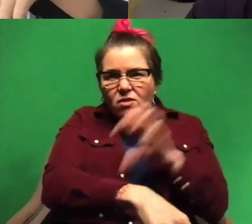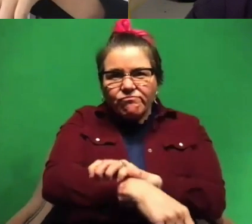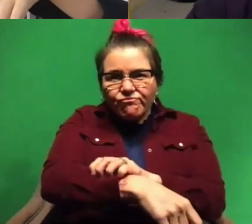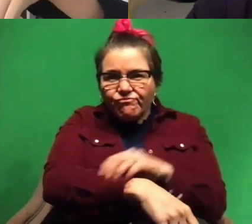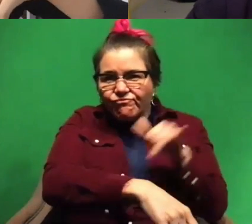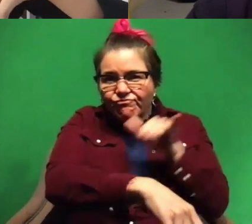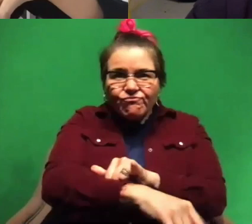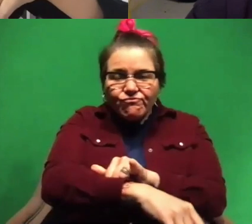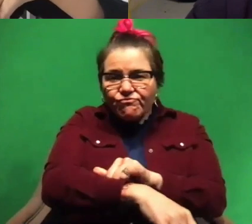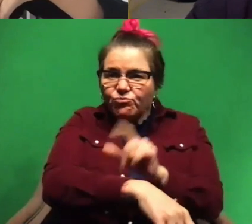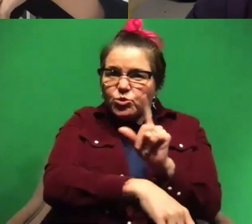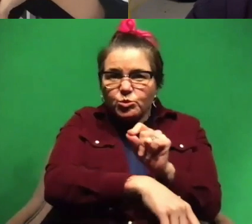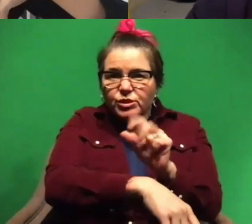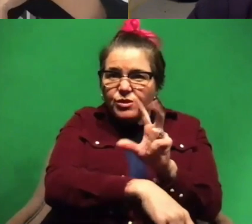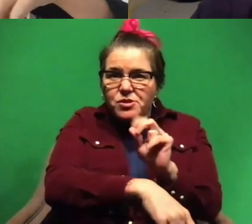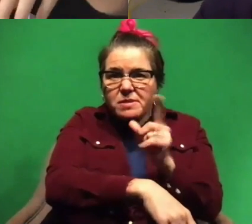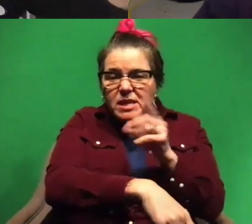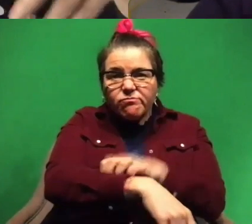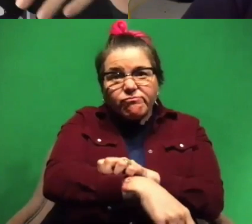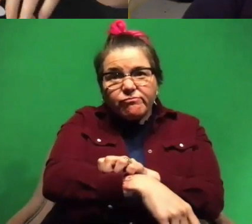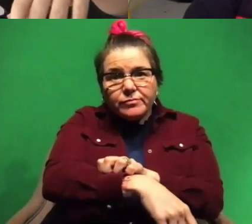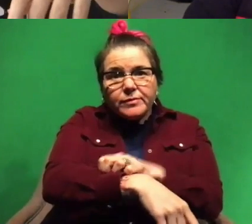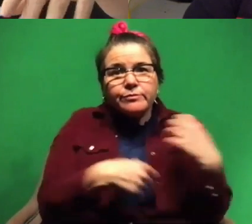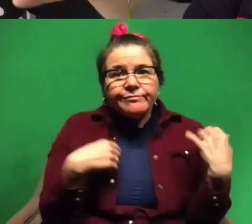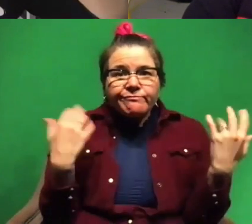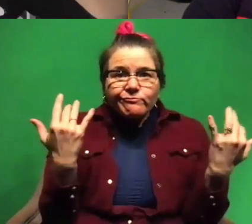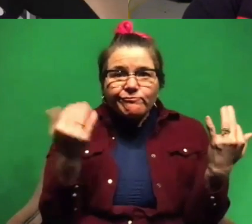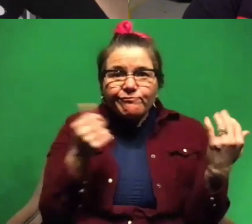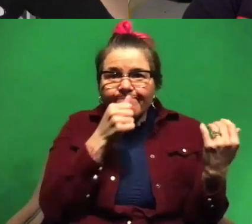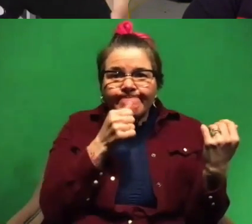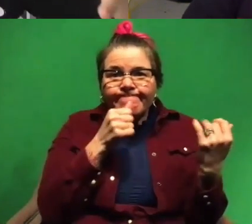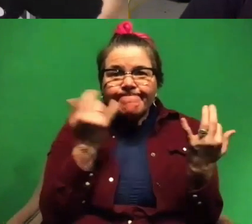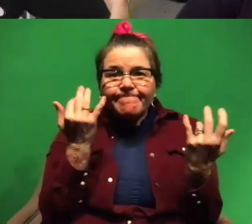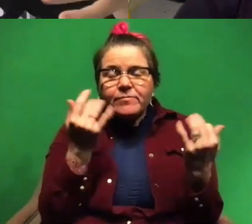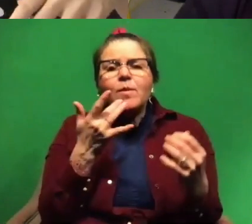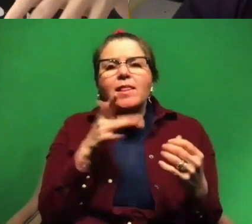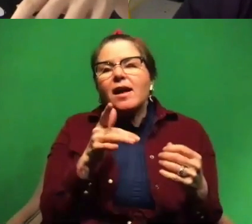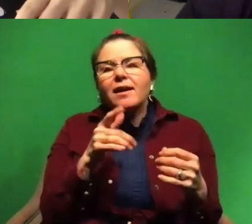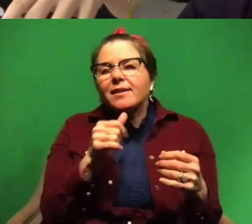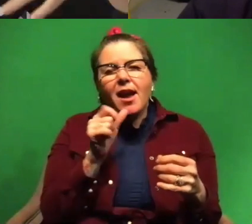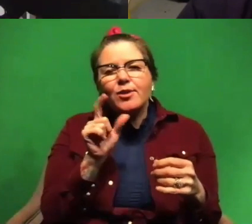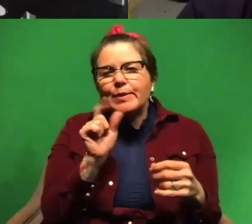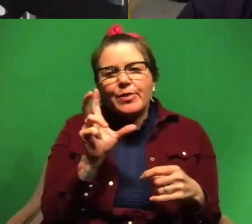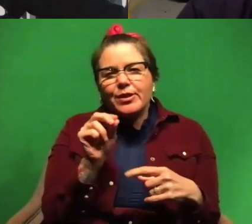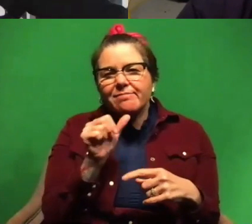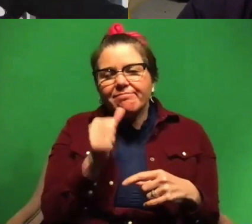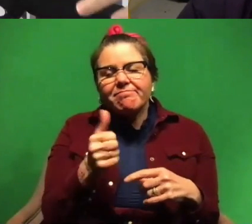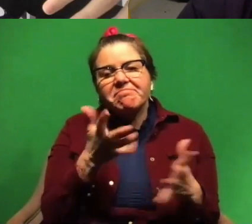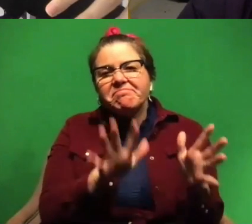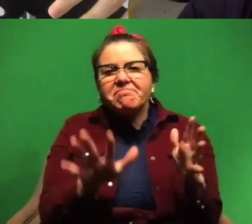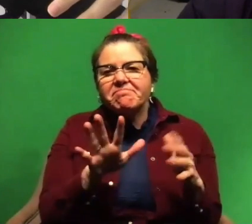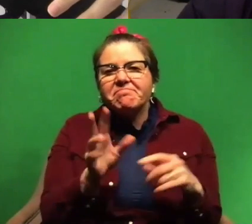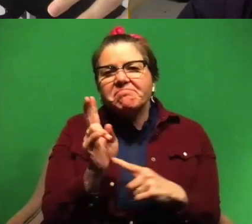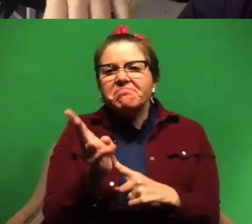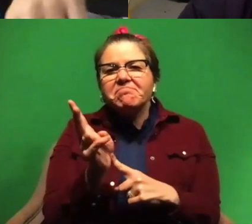a good like 20 or 30 minutes. So I just waited patiently. And luckily it didn't take 20 or 30 minutes. It just took a couple of